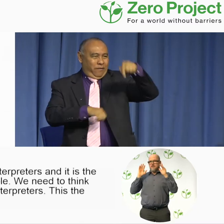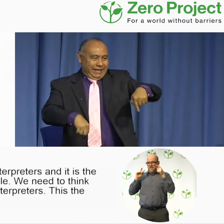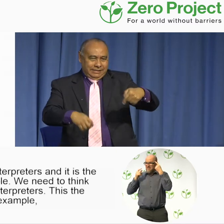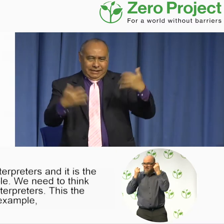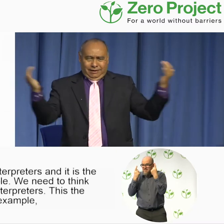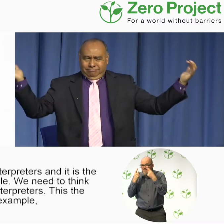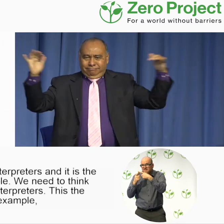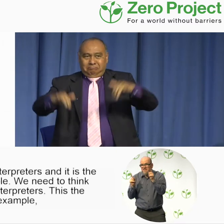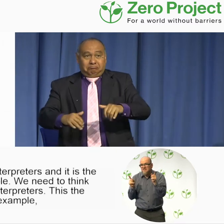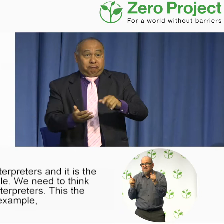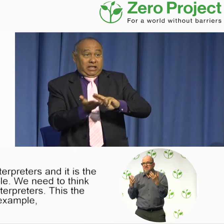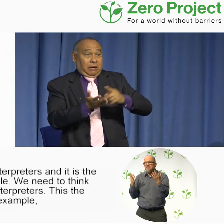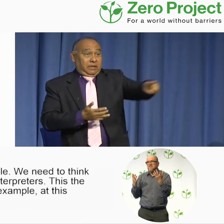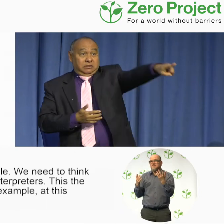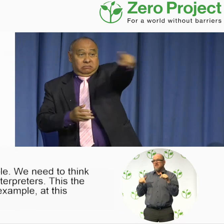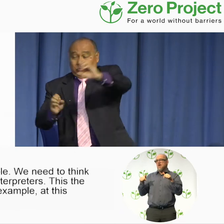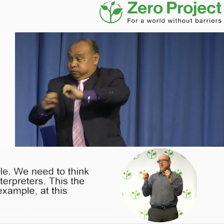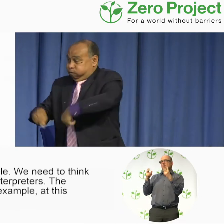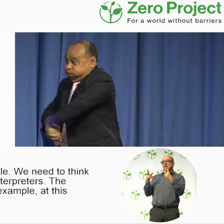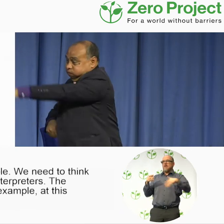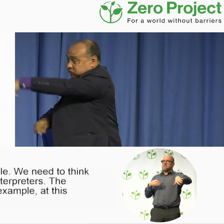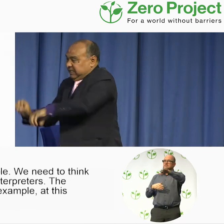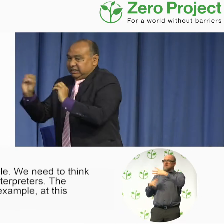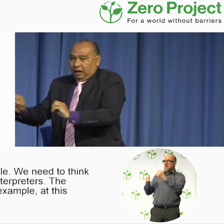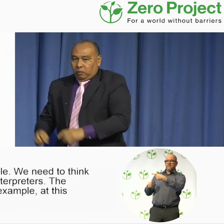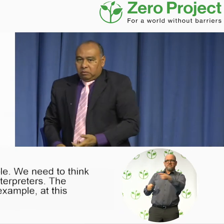But for example, at this conference,